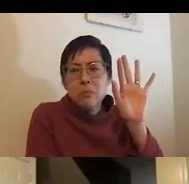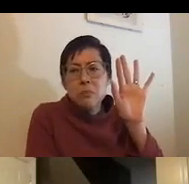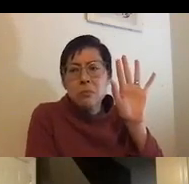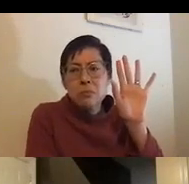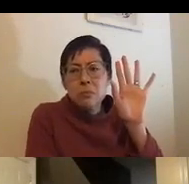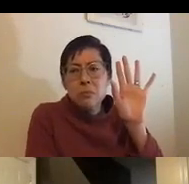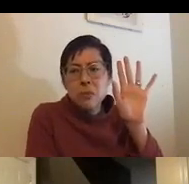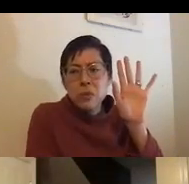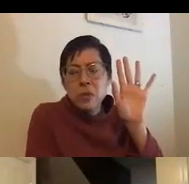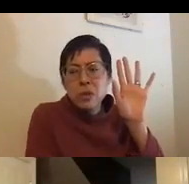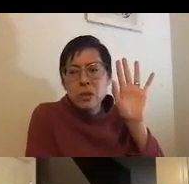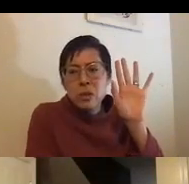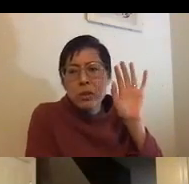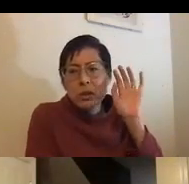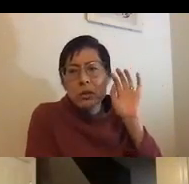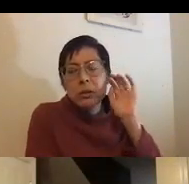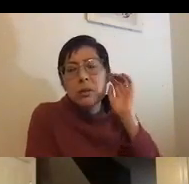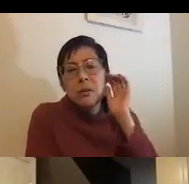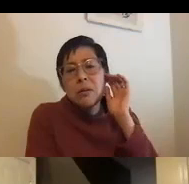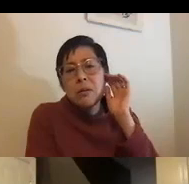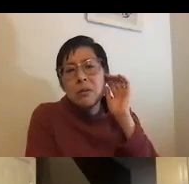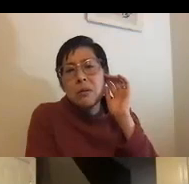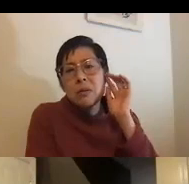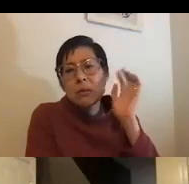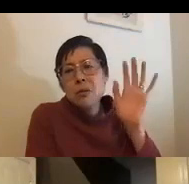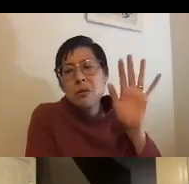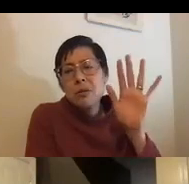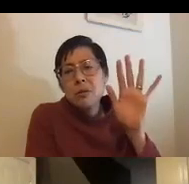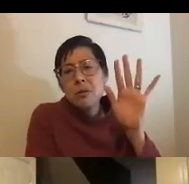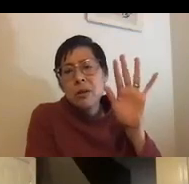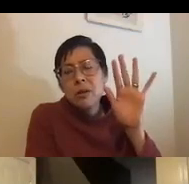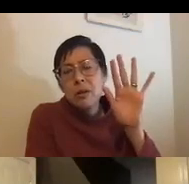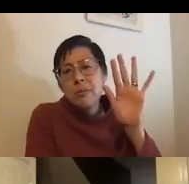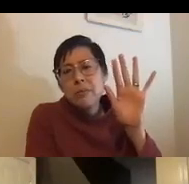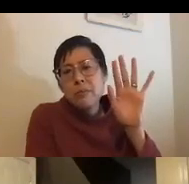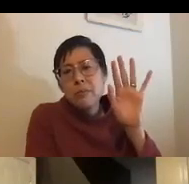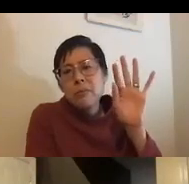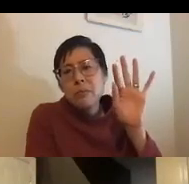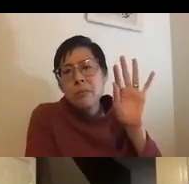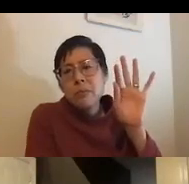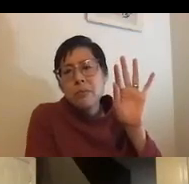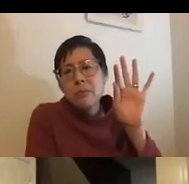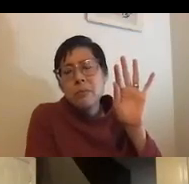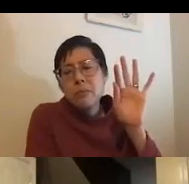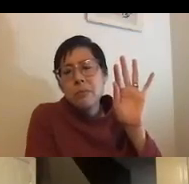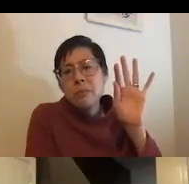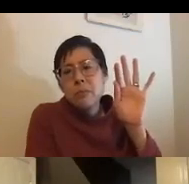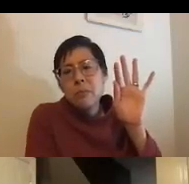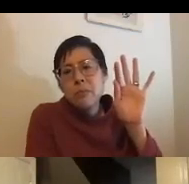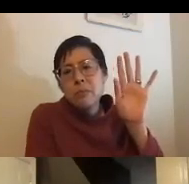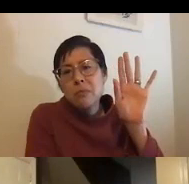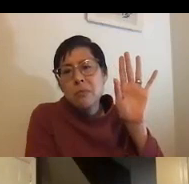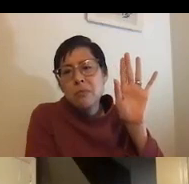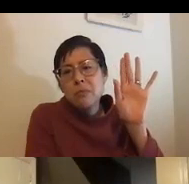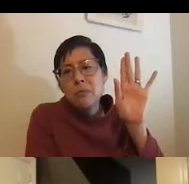Maple, can you hear me? It's Tina who is translating Mandarin. Oh, sorry, Tina. Do you mind okay. doing this again? Yes, I will try